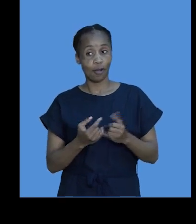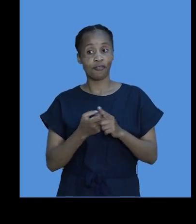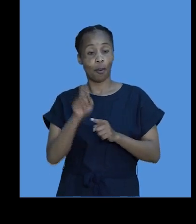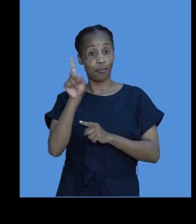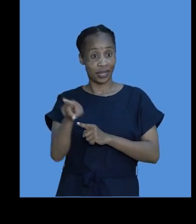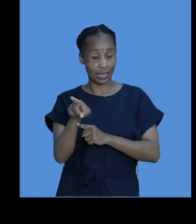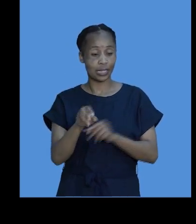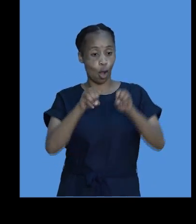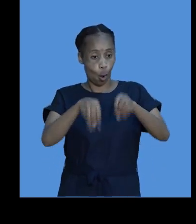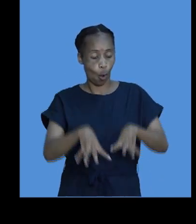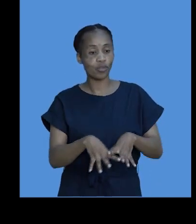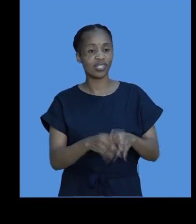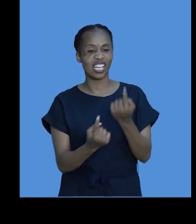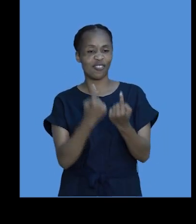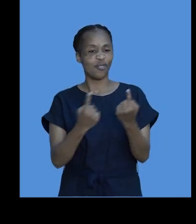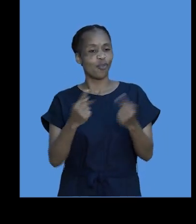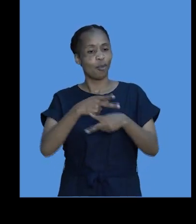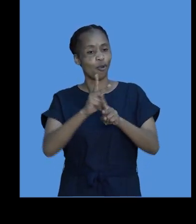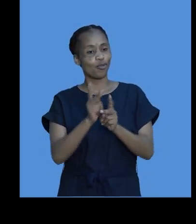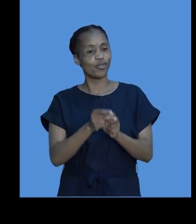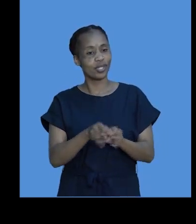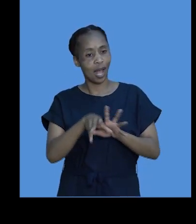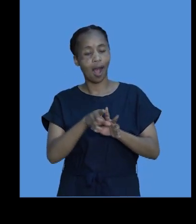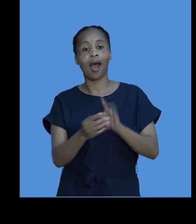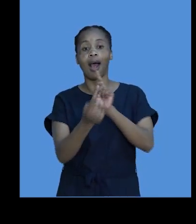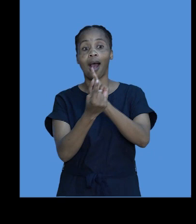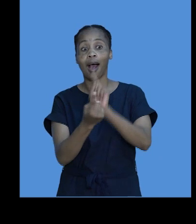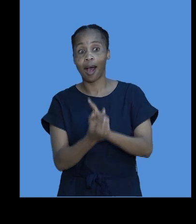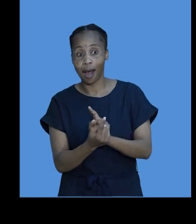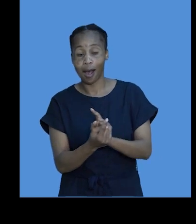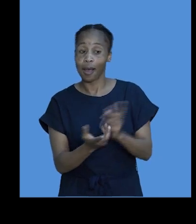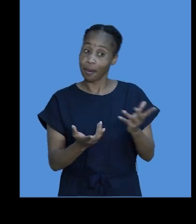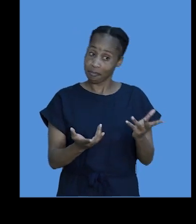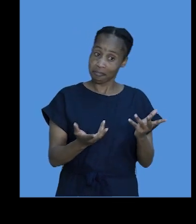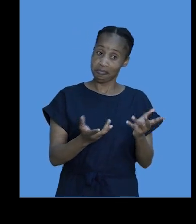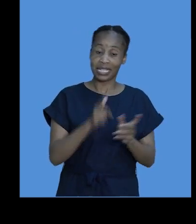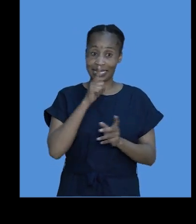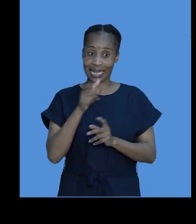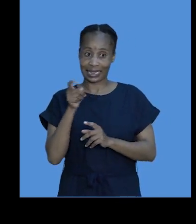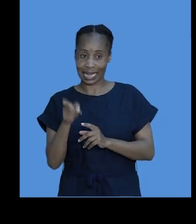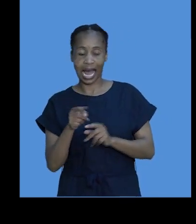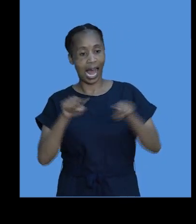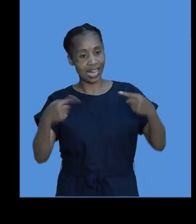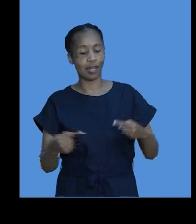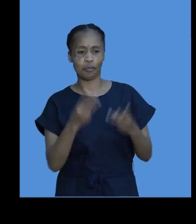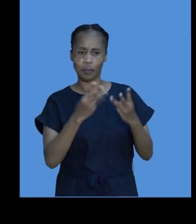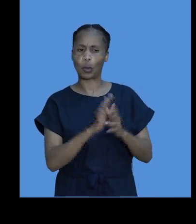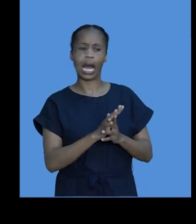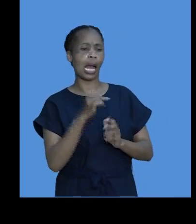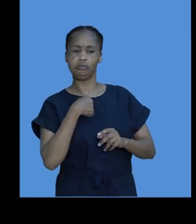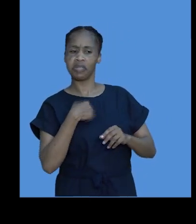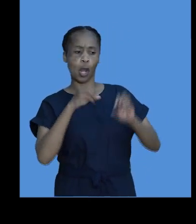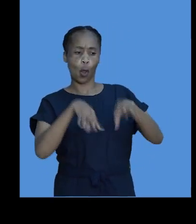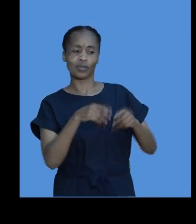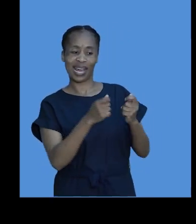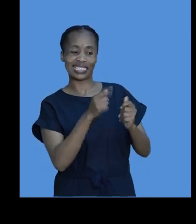happens is, as a result of the losses that the individual producer is experiencing, right, other firms in the industry are going